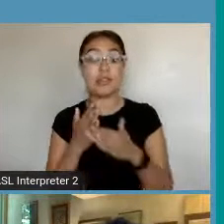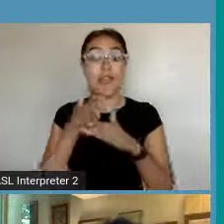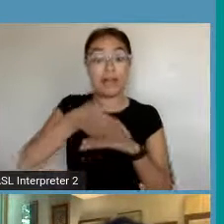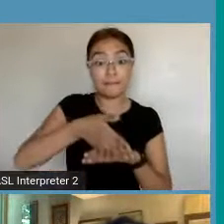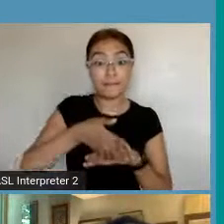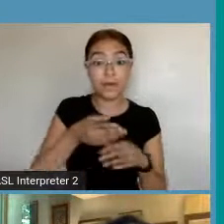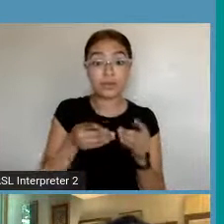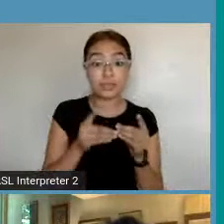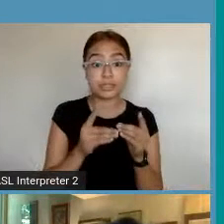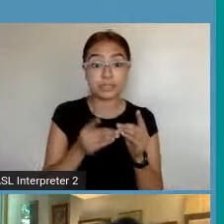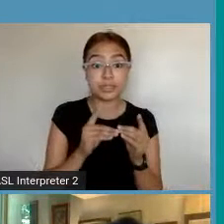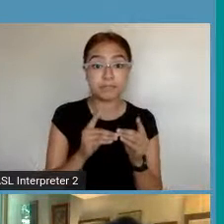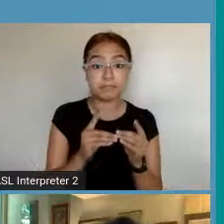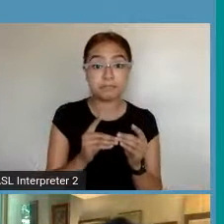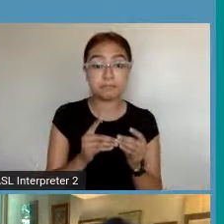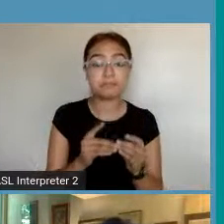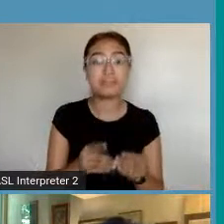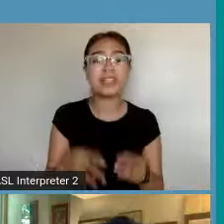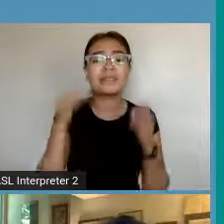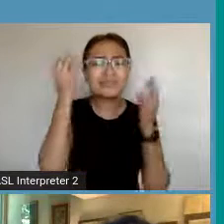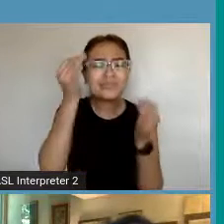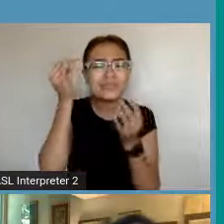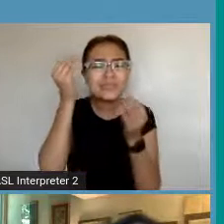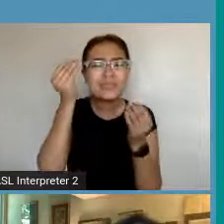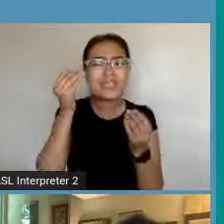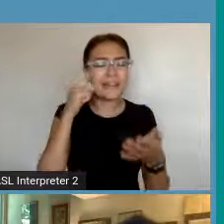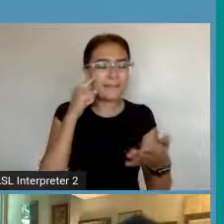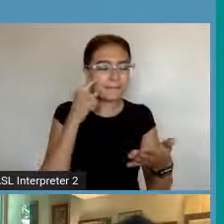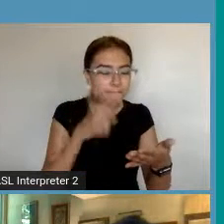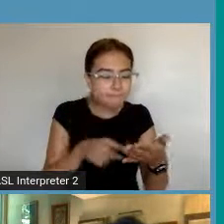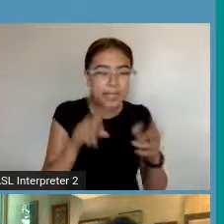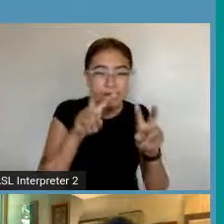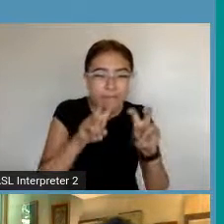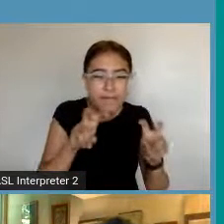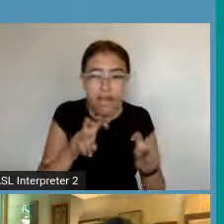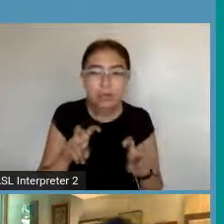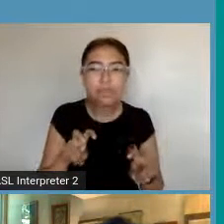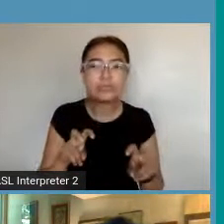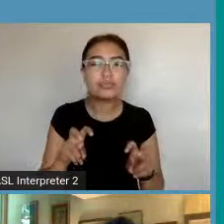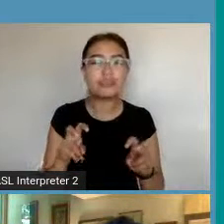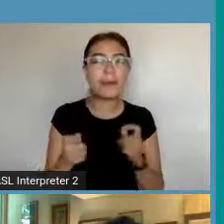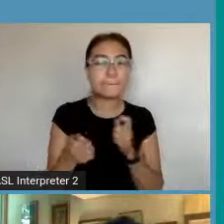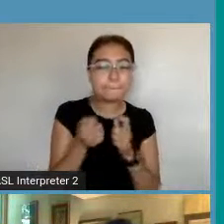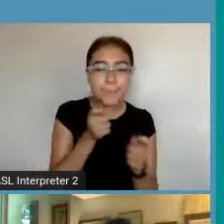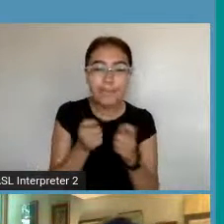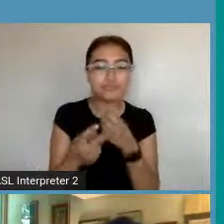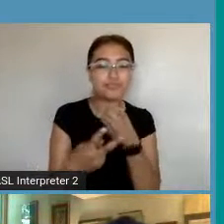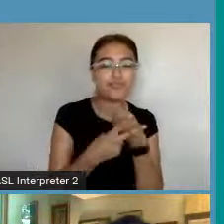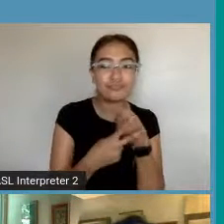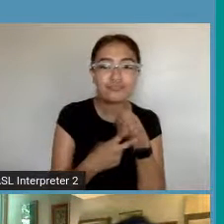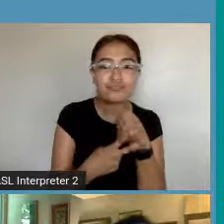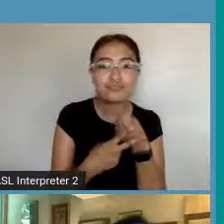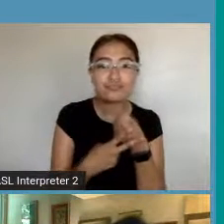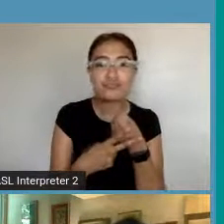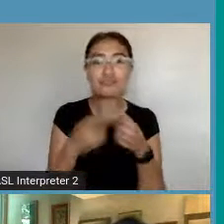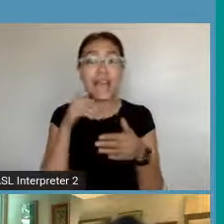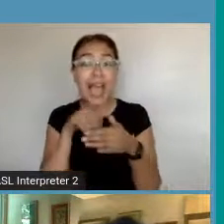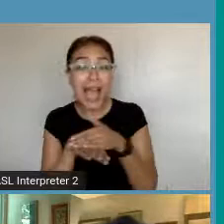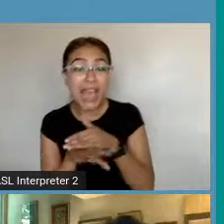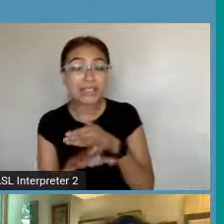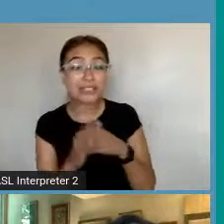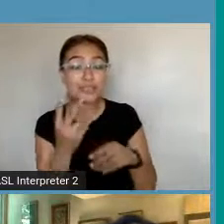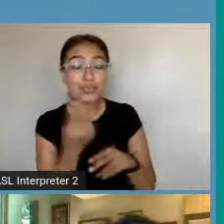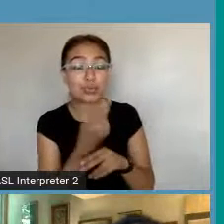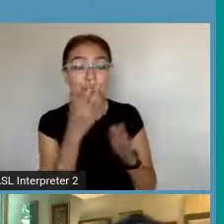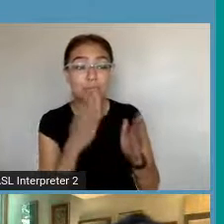think about assessment and evaluation, management and preservation, access to end users. That's our larger